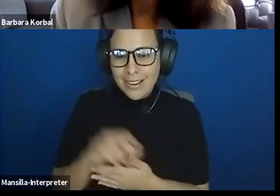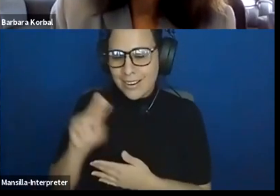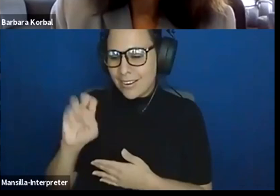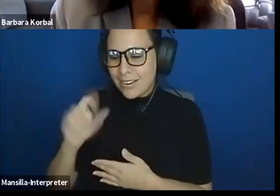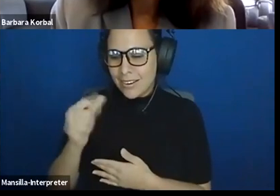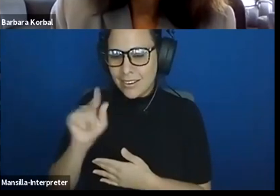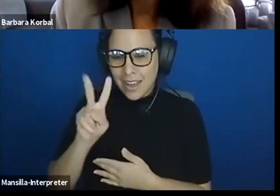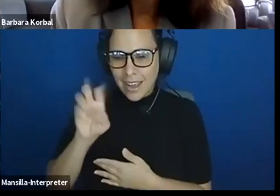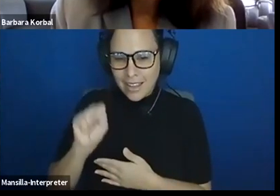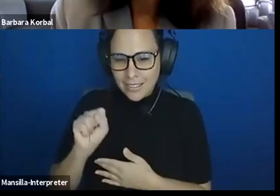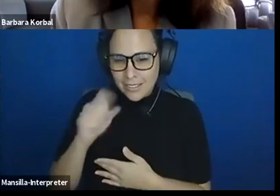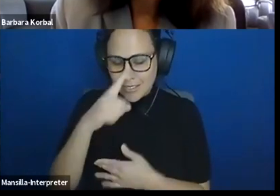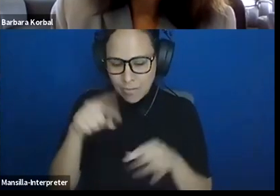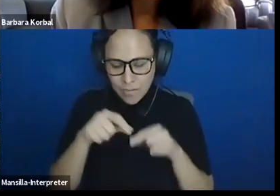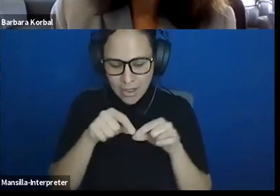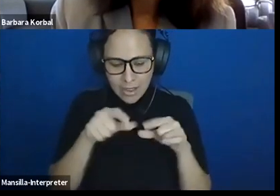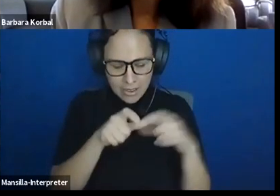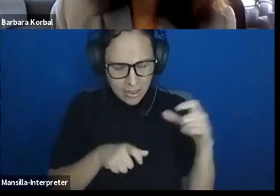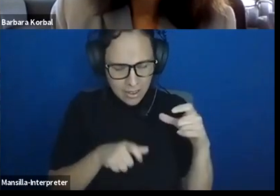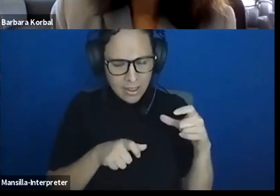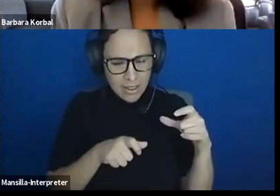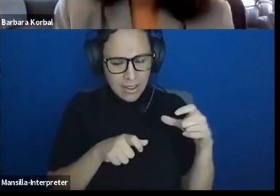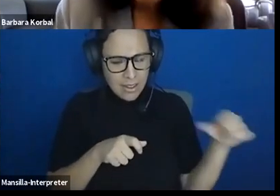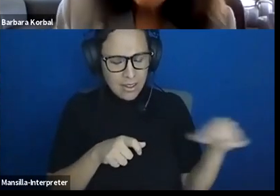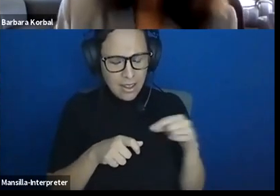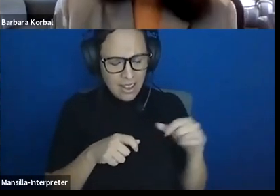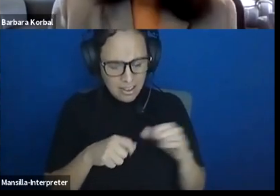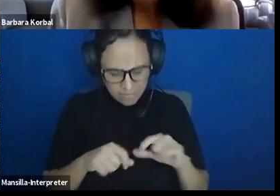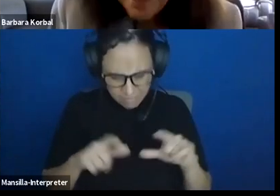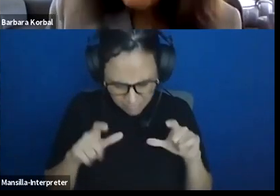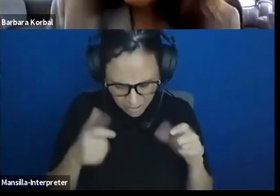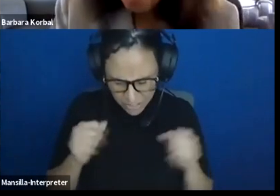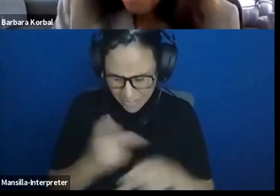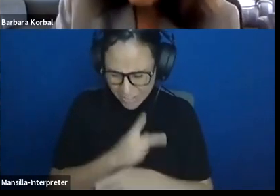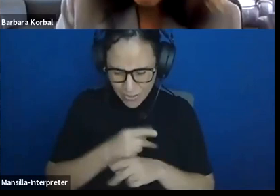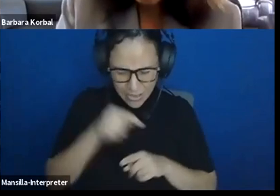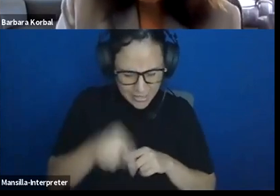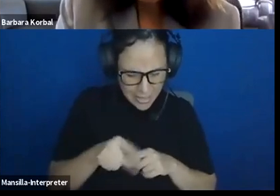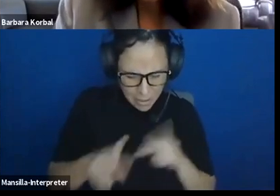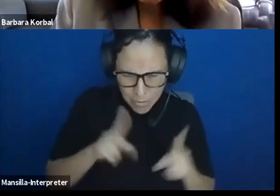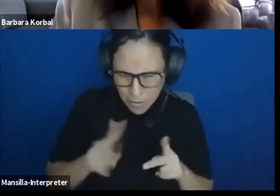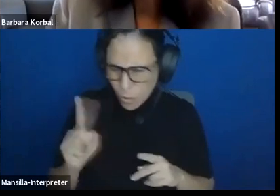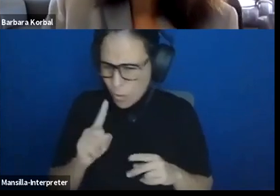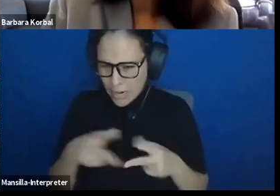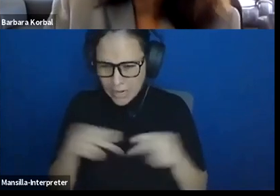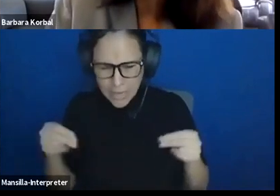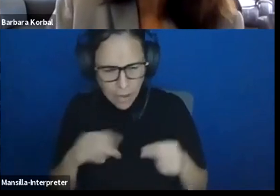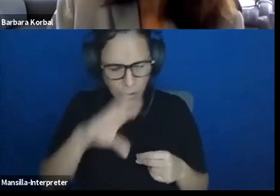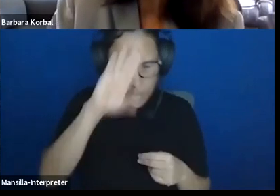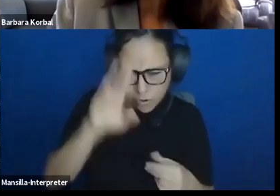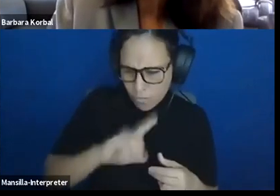of negatives. And I would try to identify these people in Nicaragua and Cuba and different parts of the world.